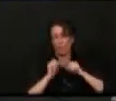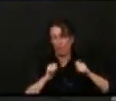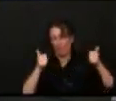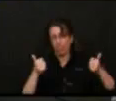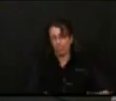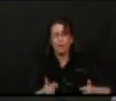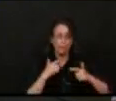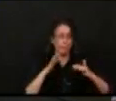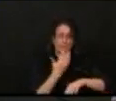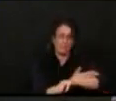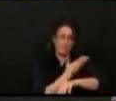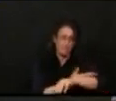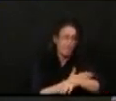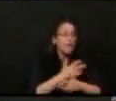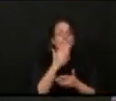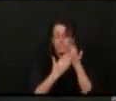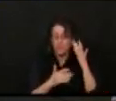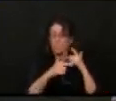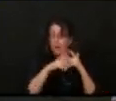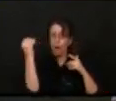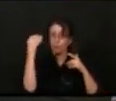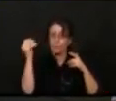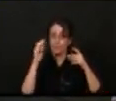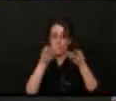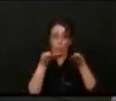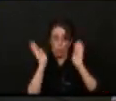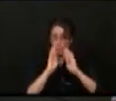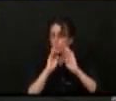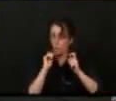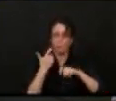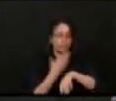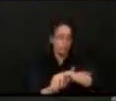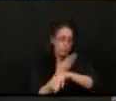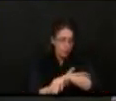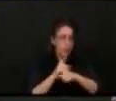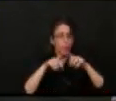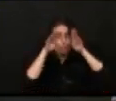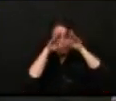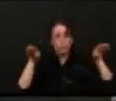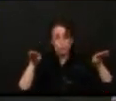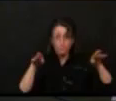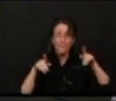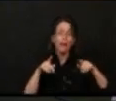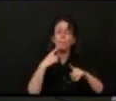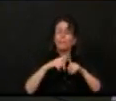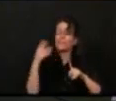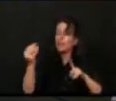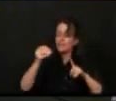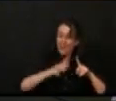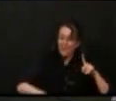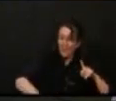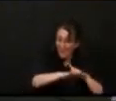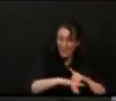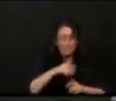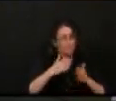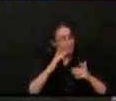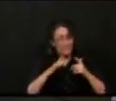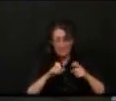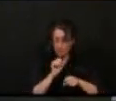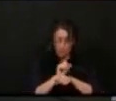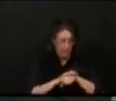some exterior siding, roofs. I mean, it's a pretty significant site work. So it's a significant